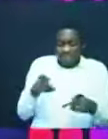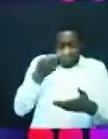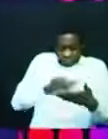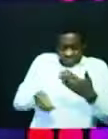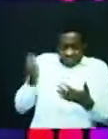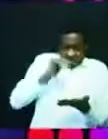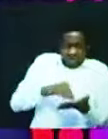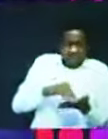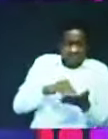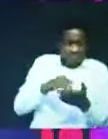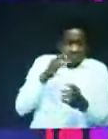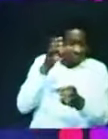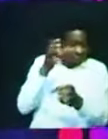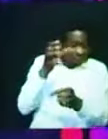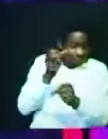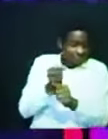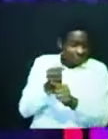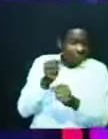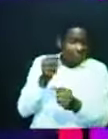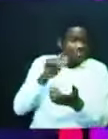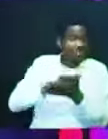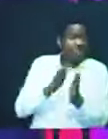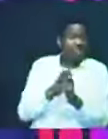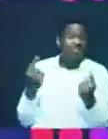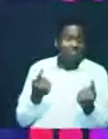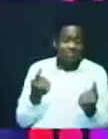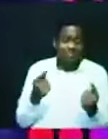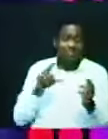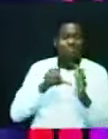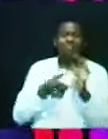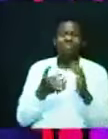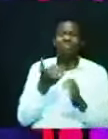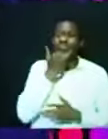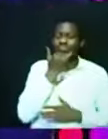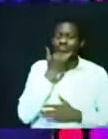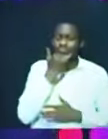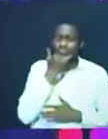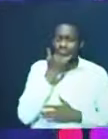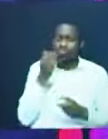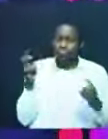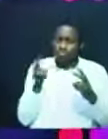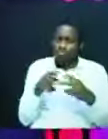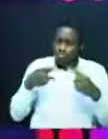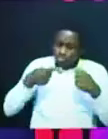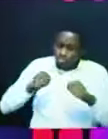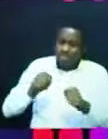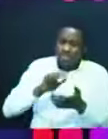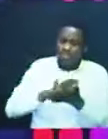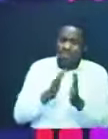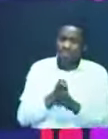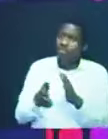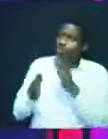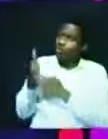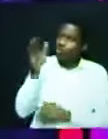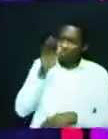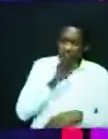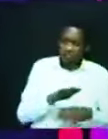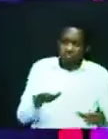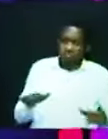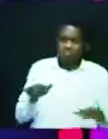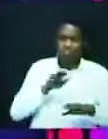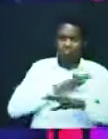Go for this one. Strive to be a child of God. And don't continue in sin. Verse